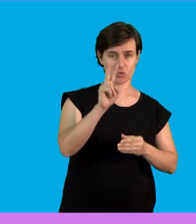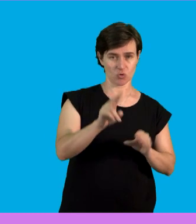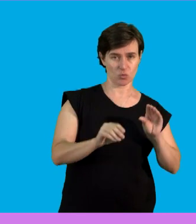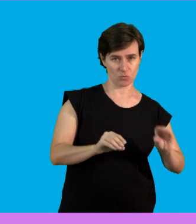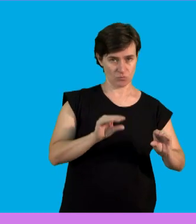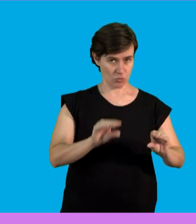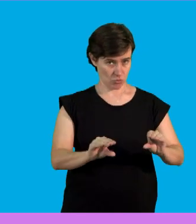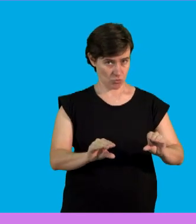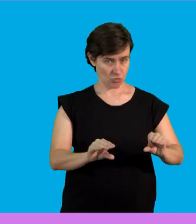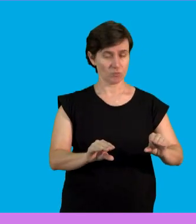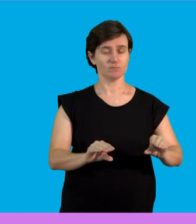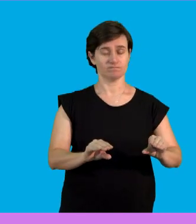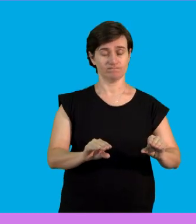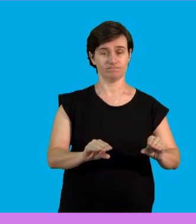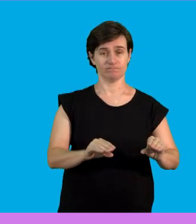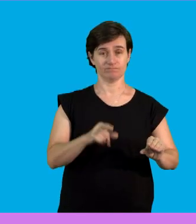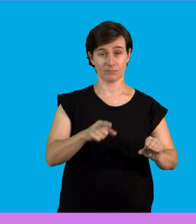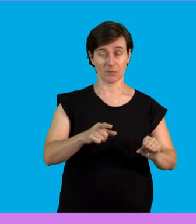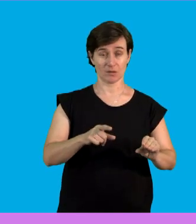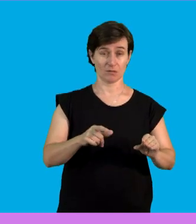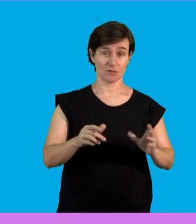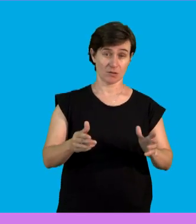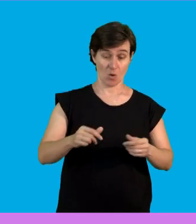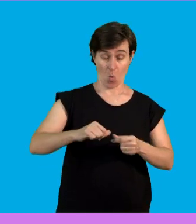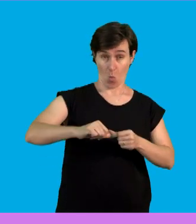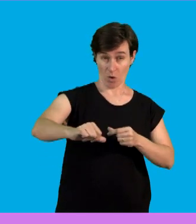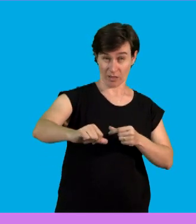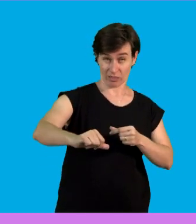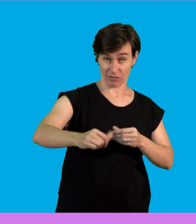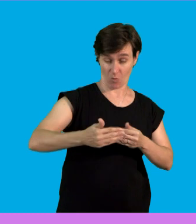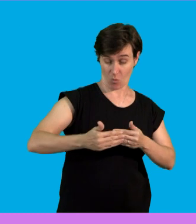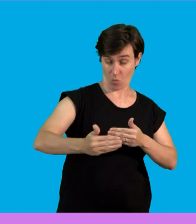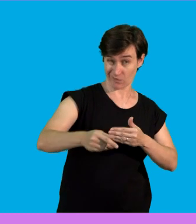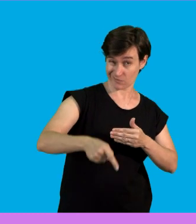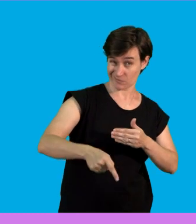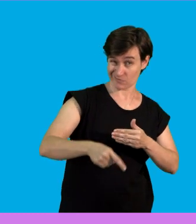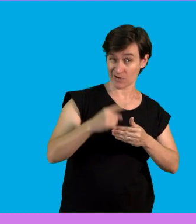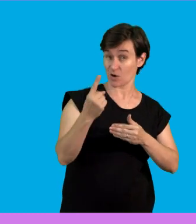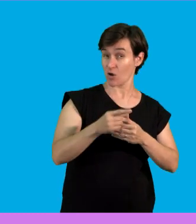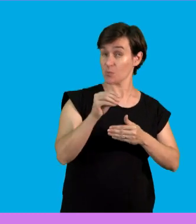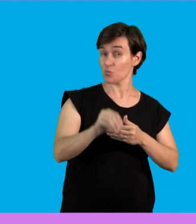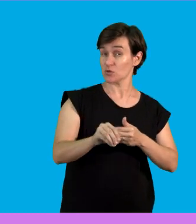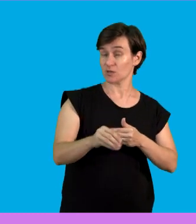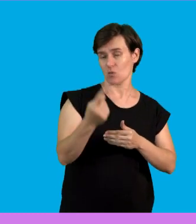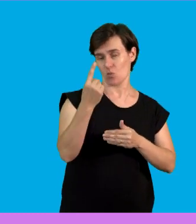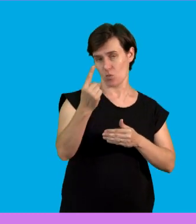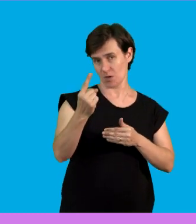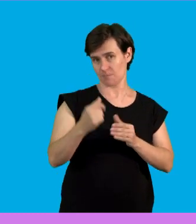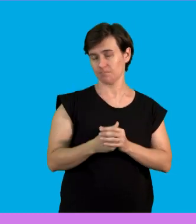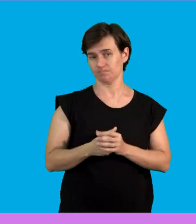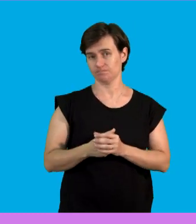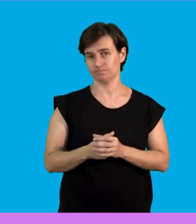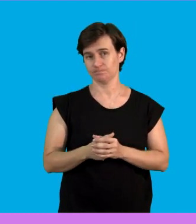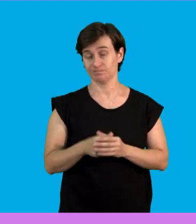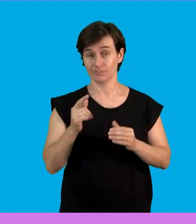2. In the width, there is only